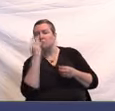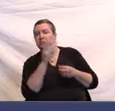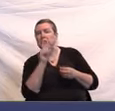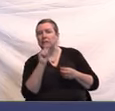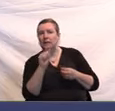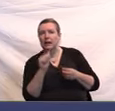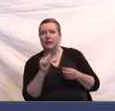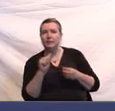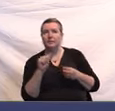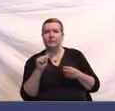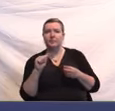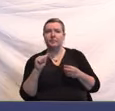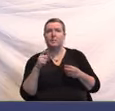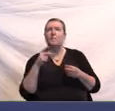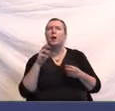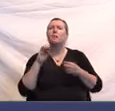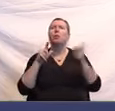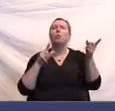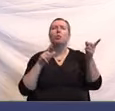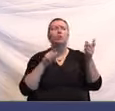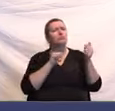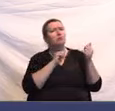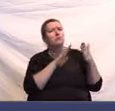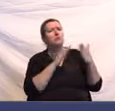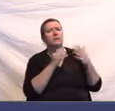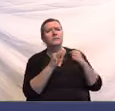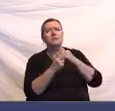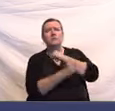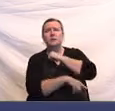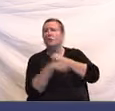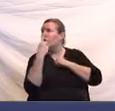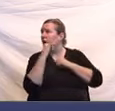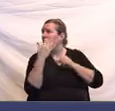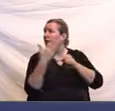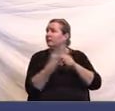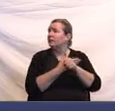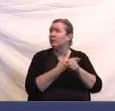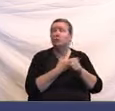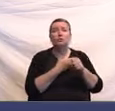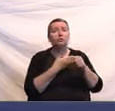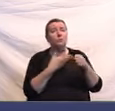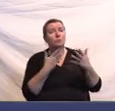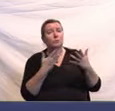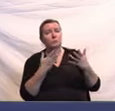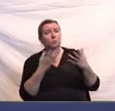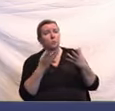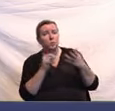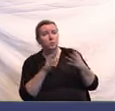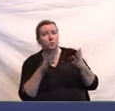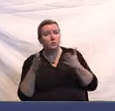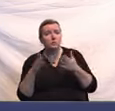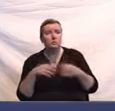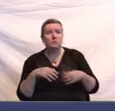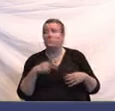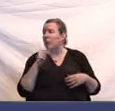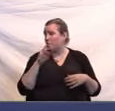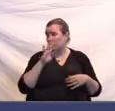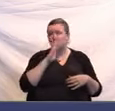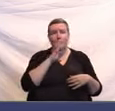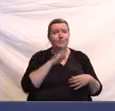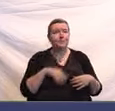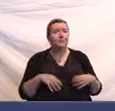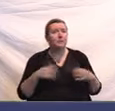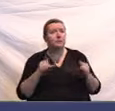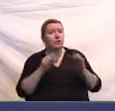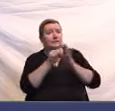address the what happens if you are disciplined? And we may want to follow up on that one as well, but please. Sure. Any state employees who